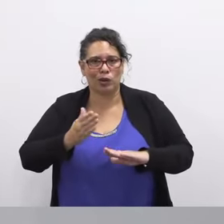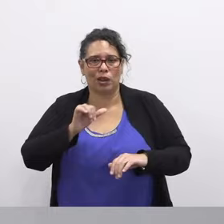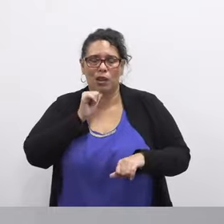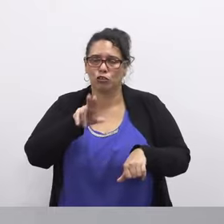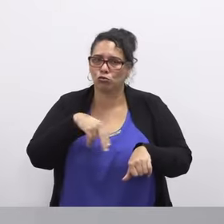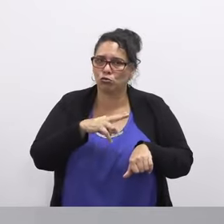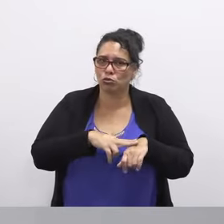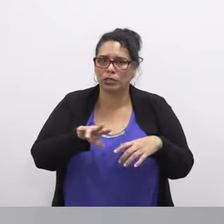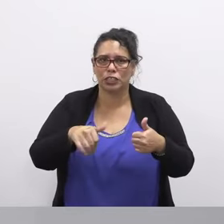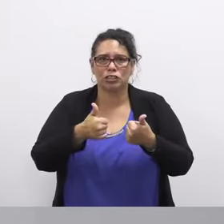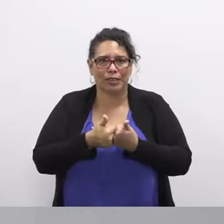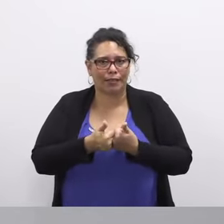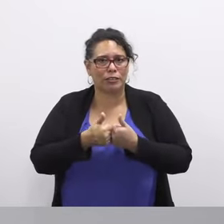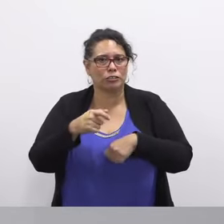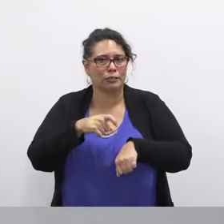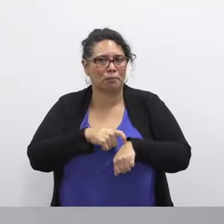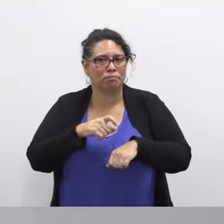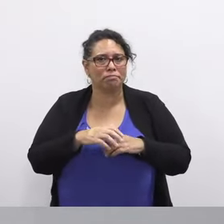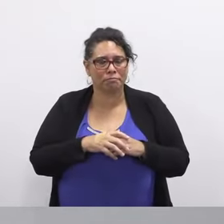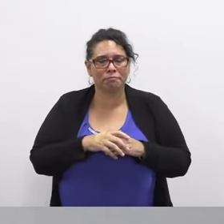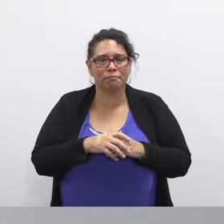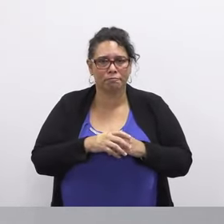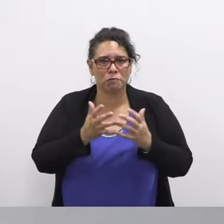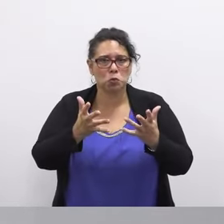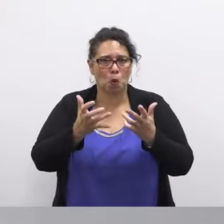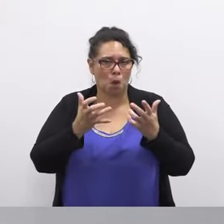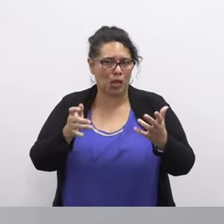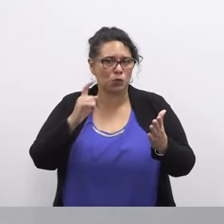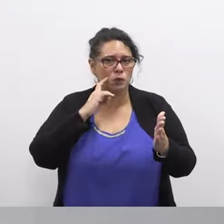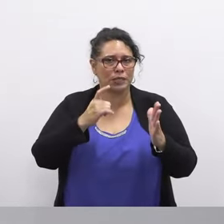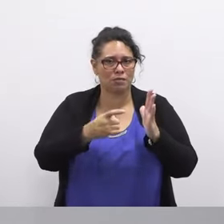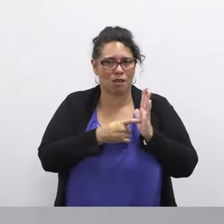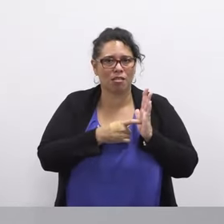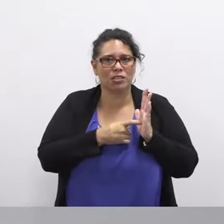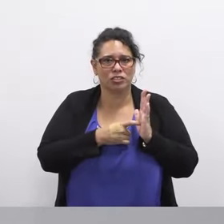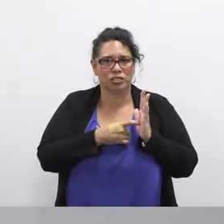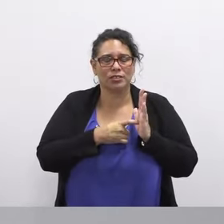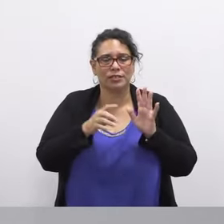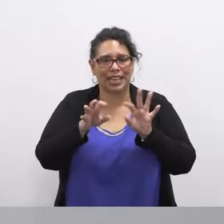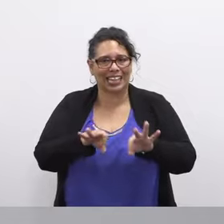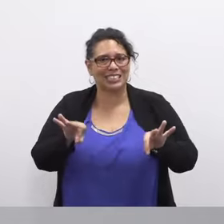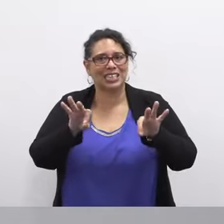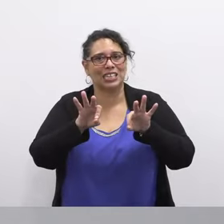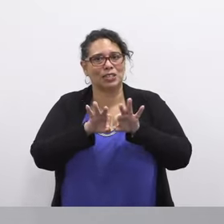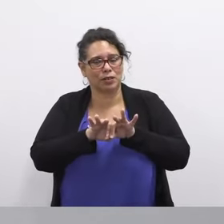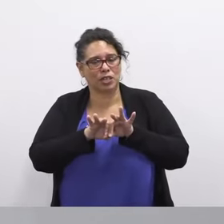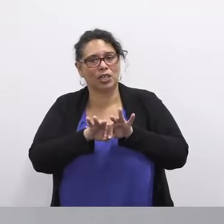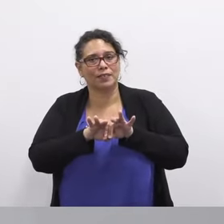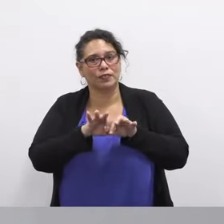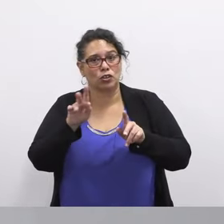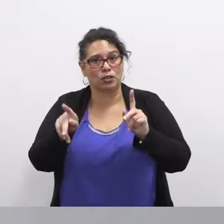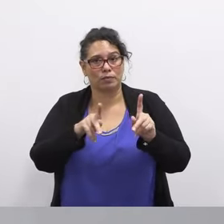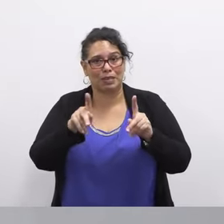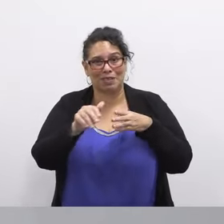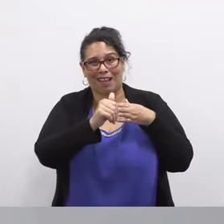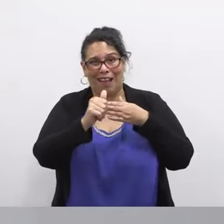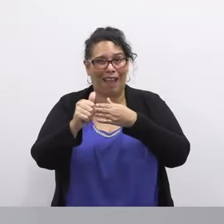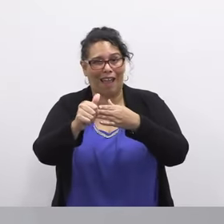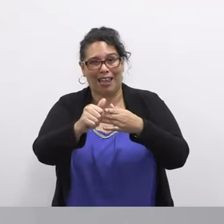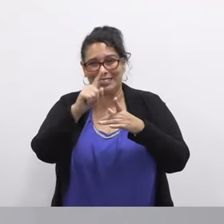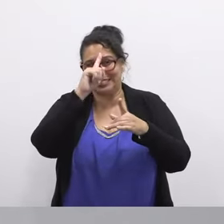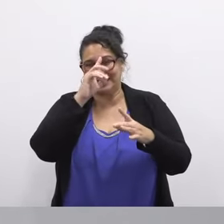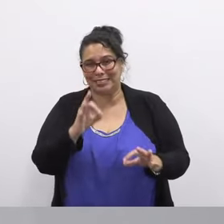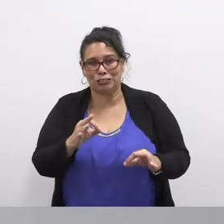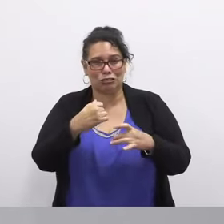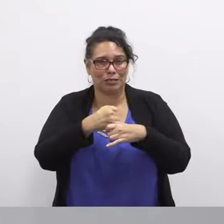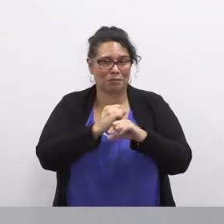times. So I want to acknowledge that it is important for folks to continue to guide our decision making,